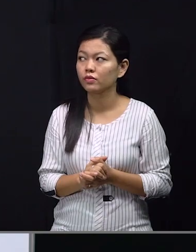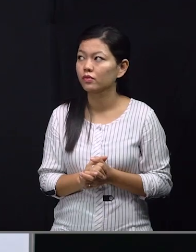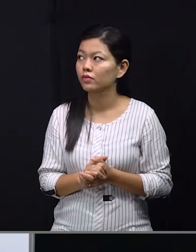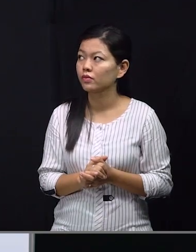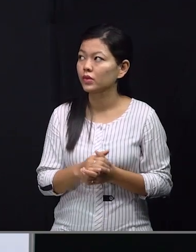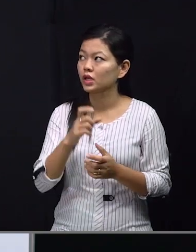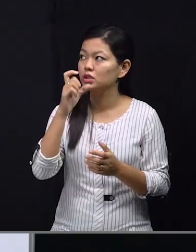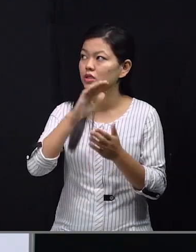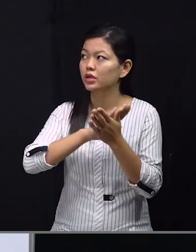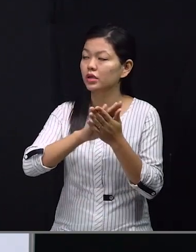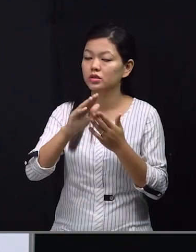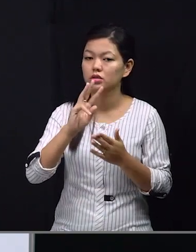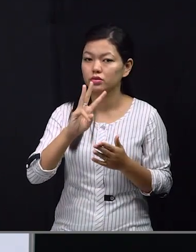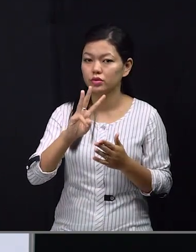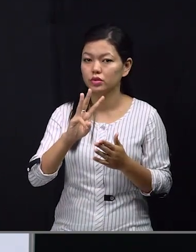Similarly, if we use bromine,